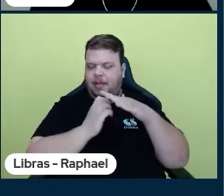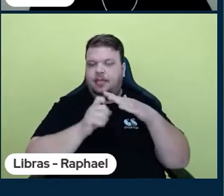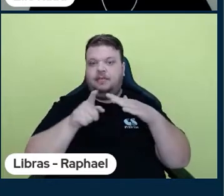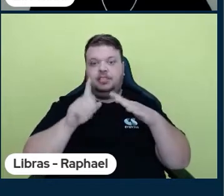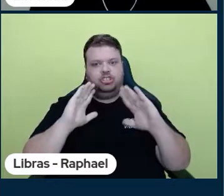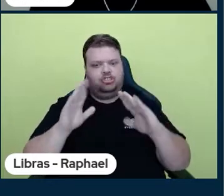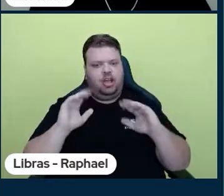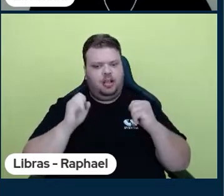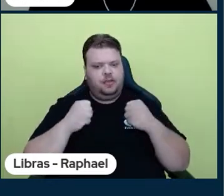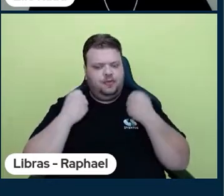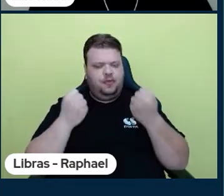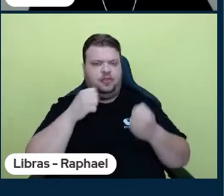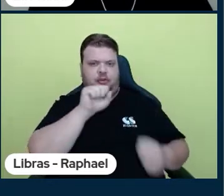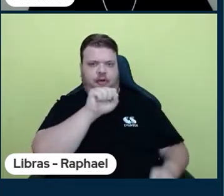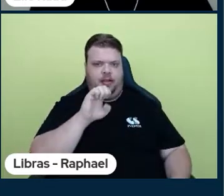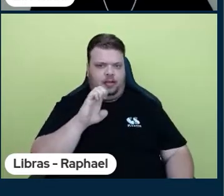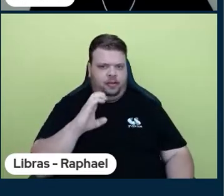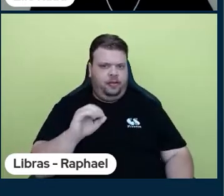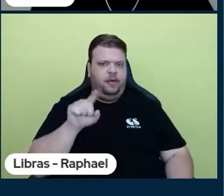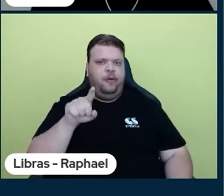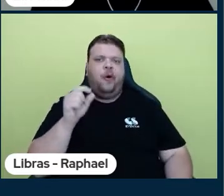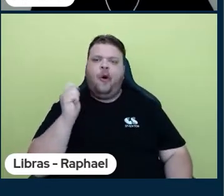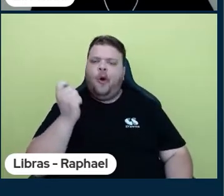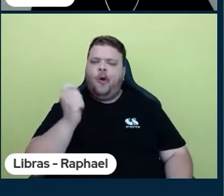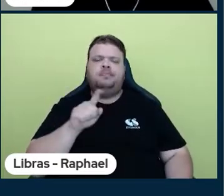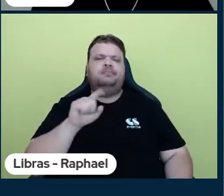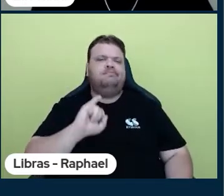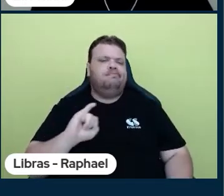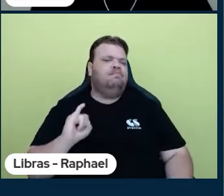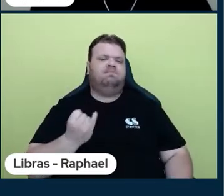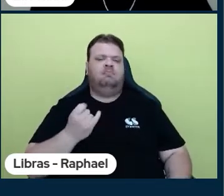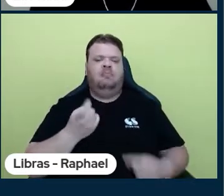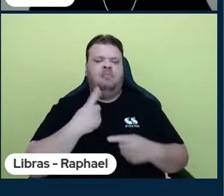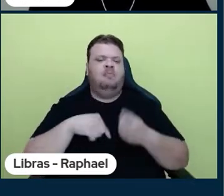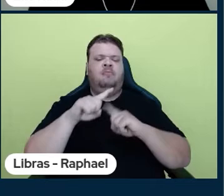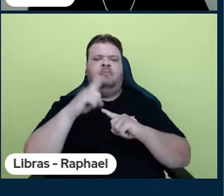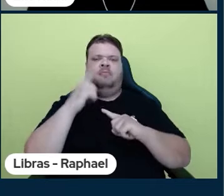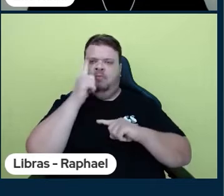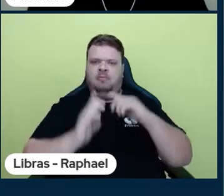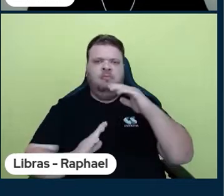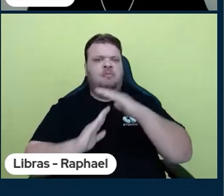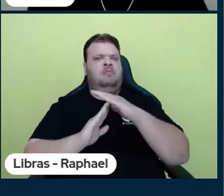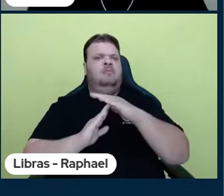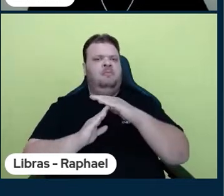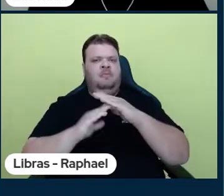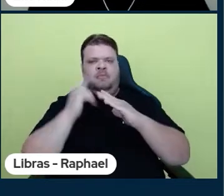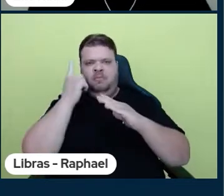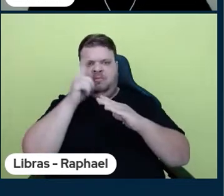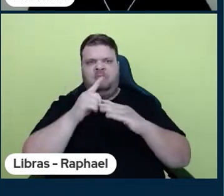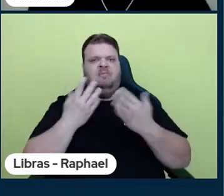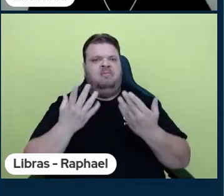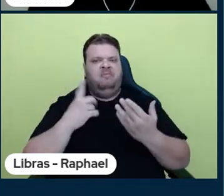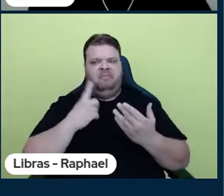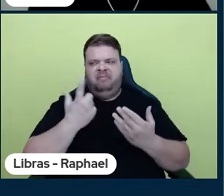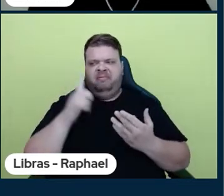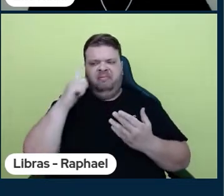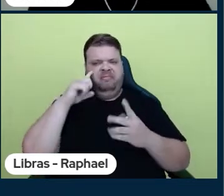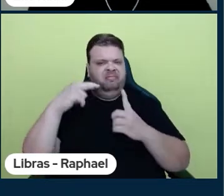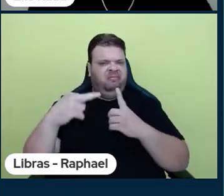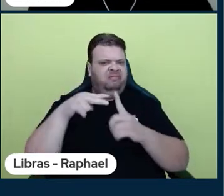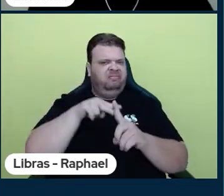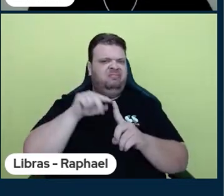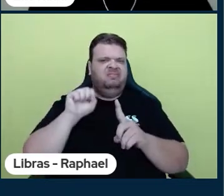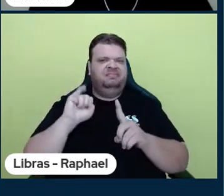an SEO, the question would be how to add more values and reposition your services for the company or